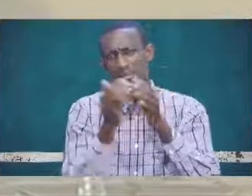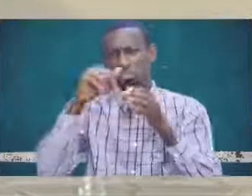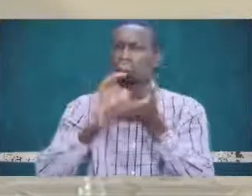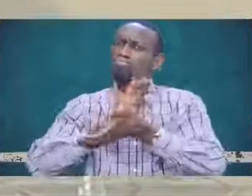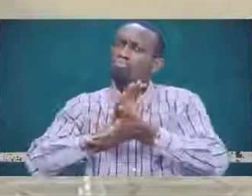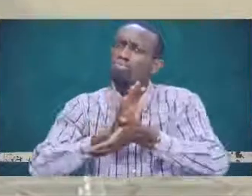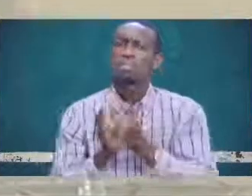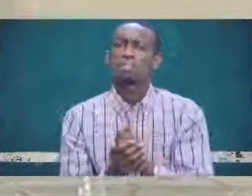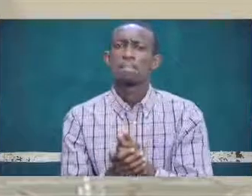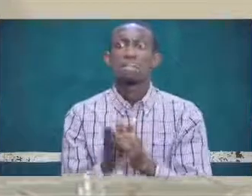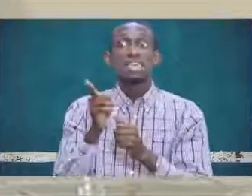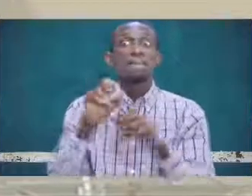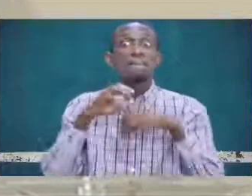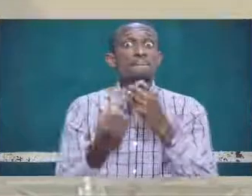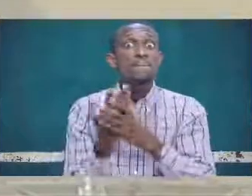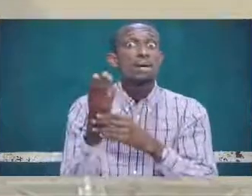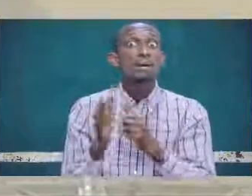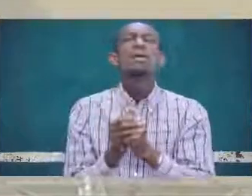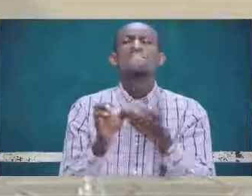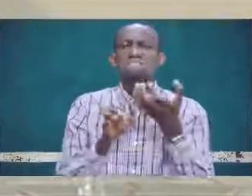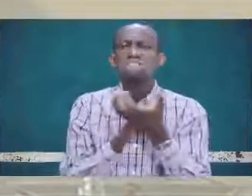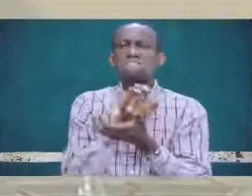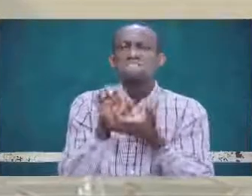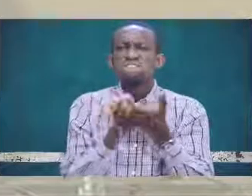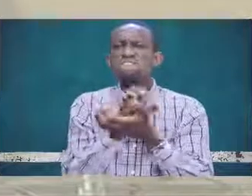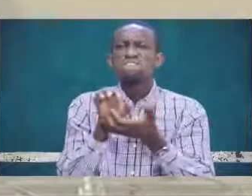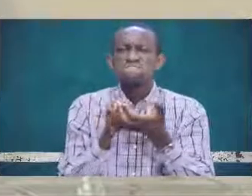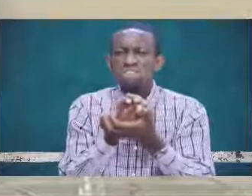once this juice is produced, it must be mixed with the food.